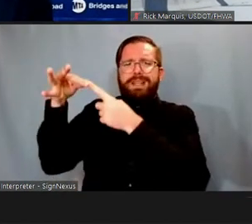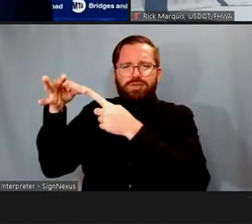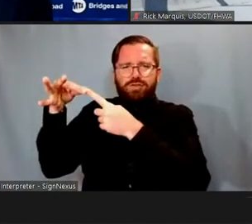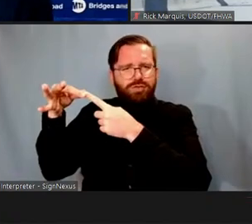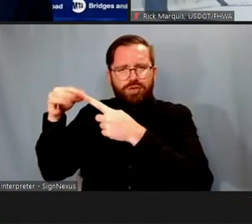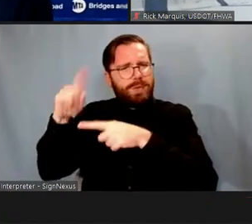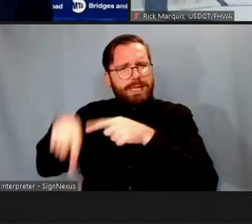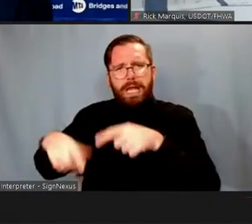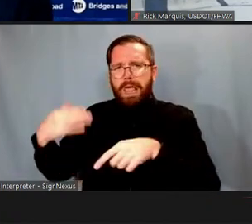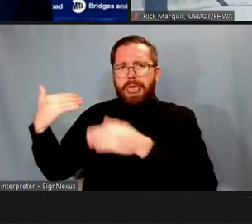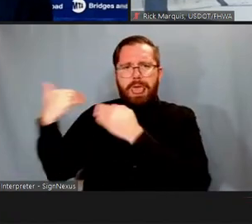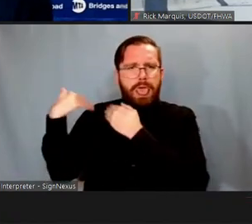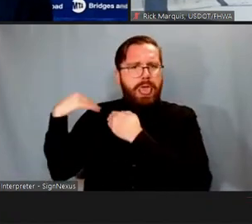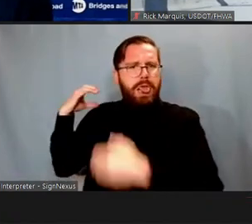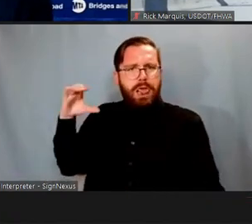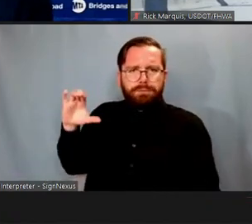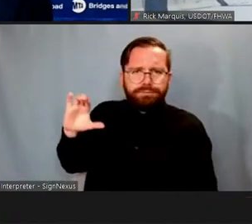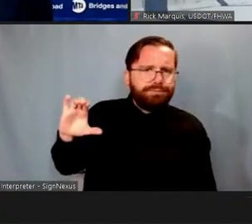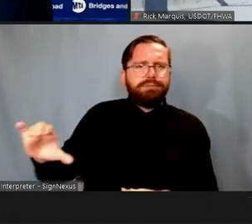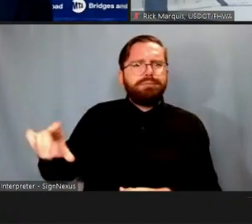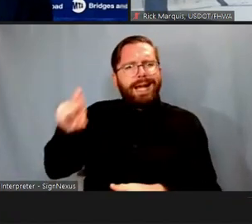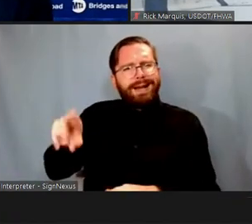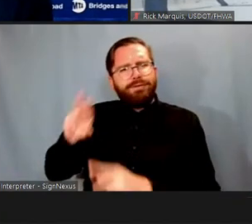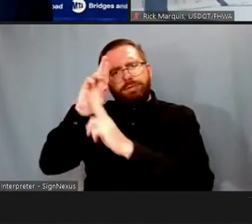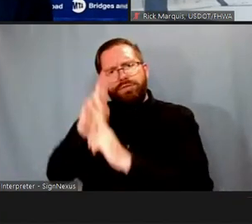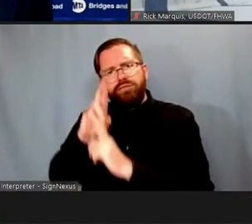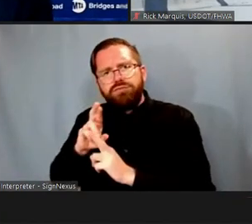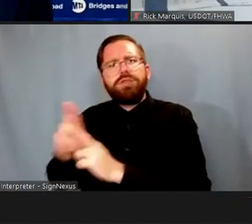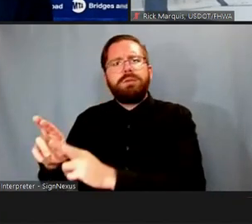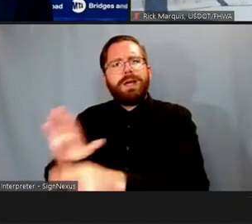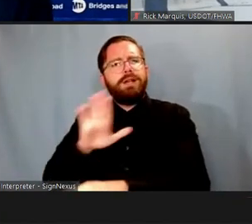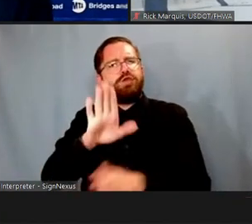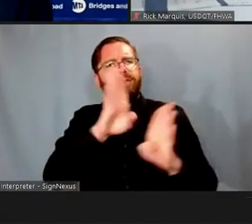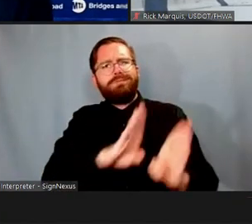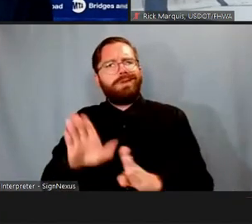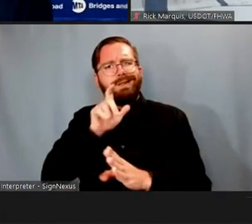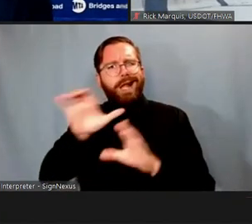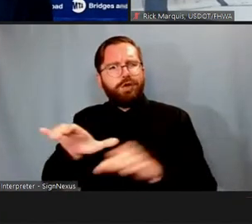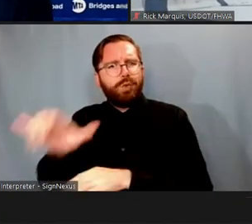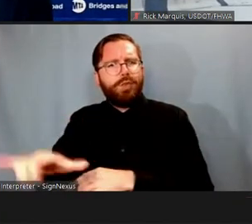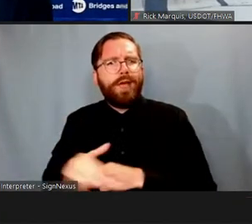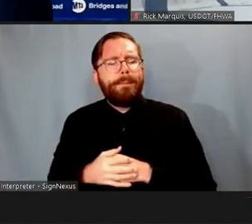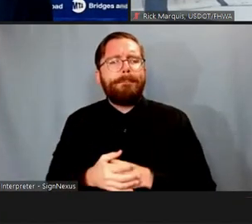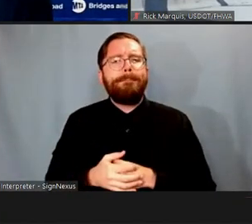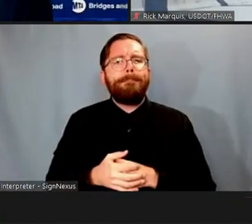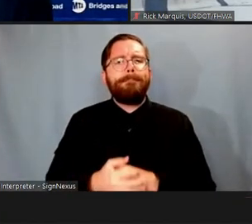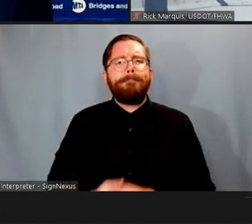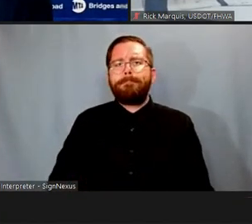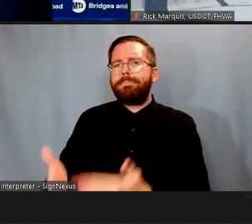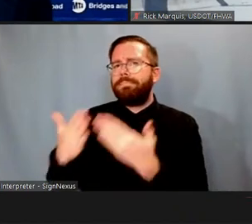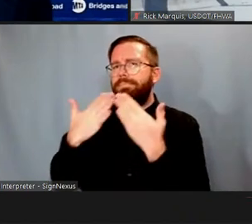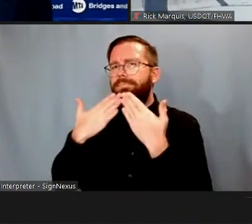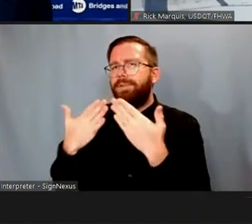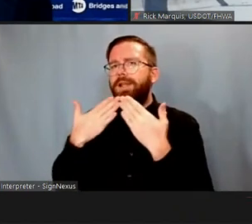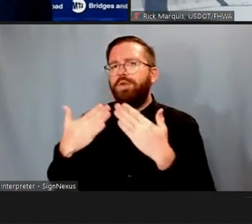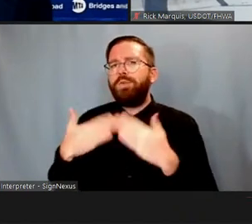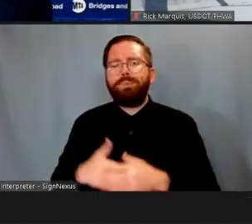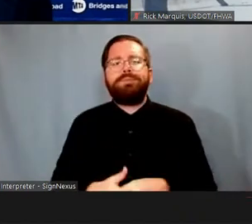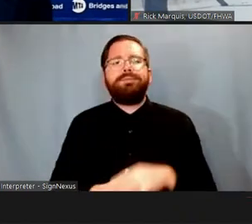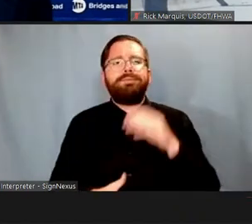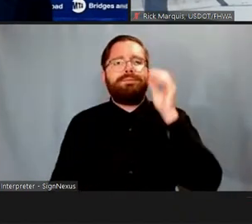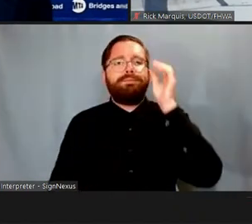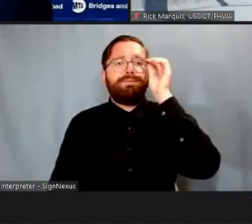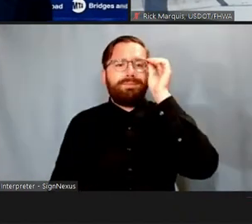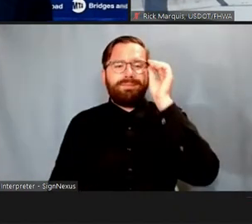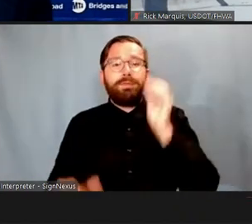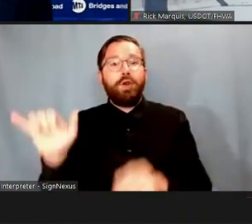deserve to be treated with dignity and your plan does not do that thank you as a